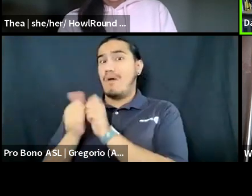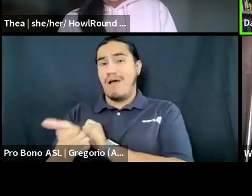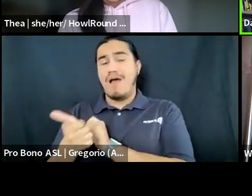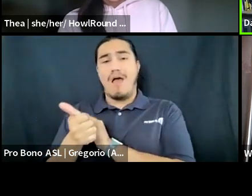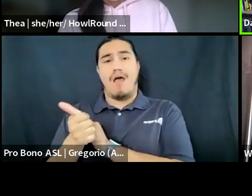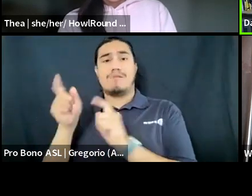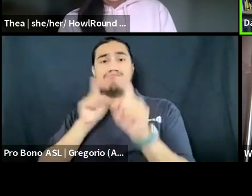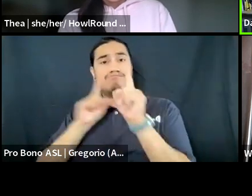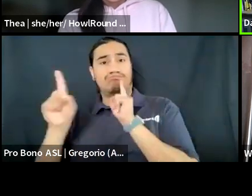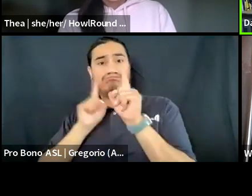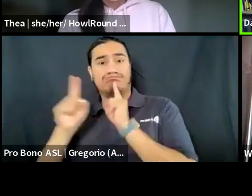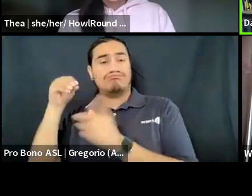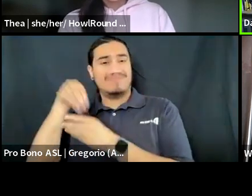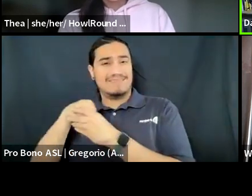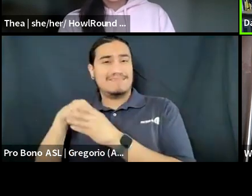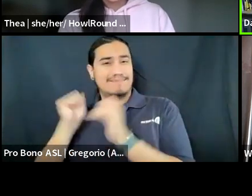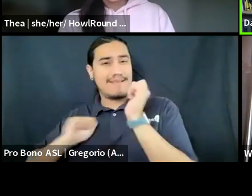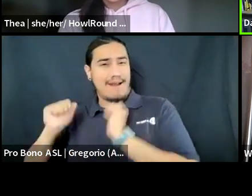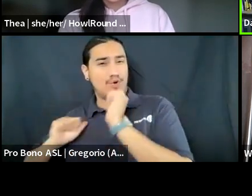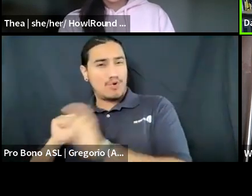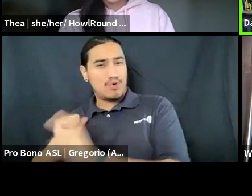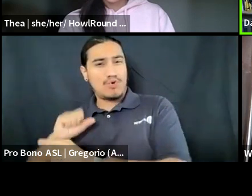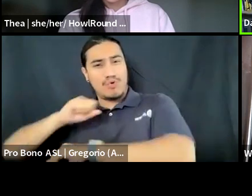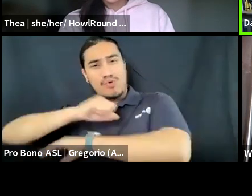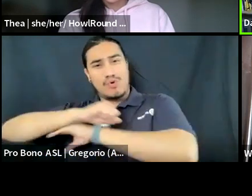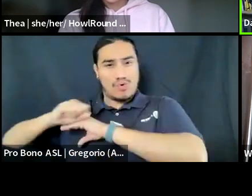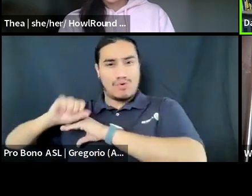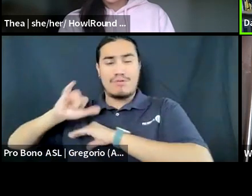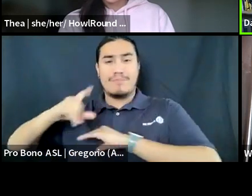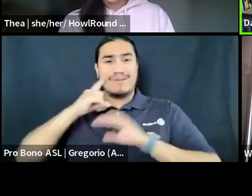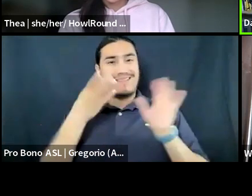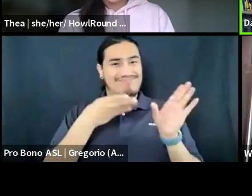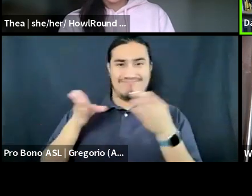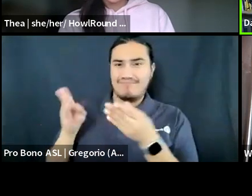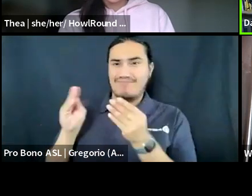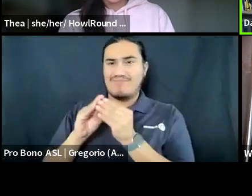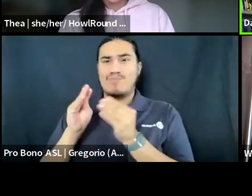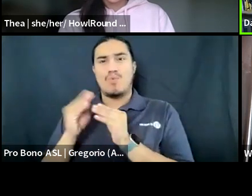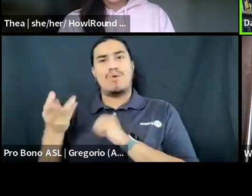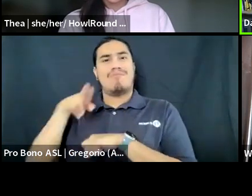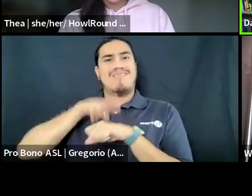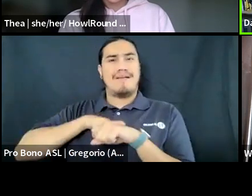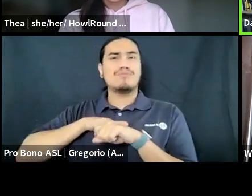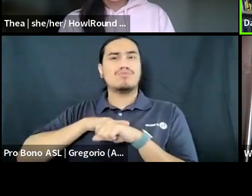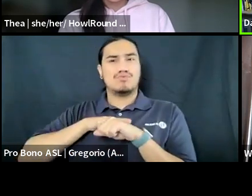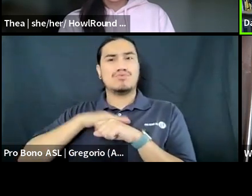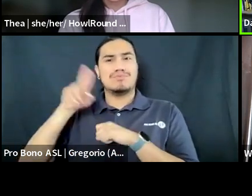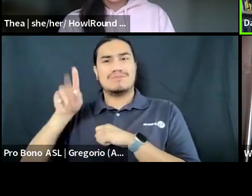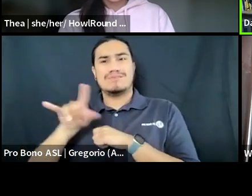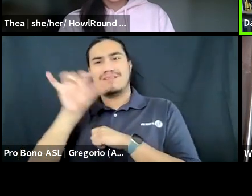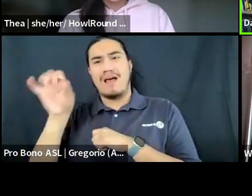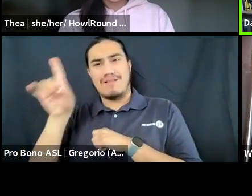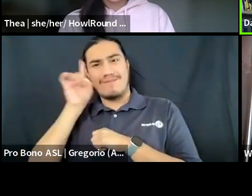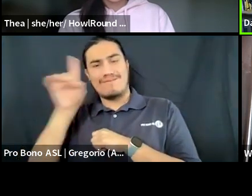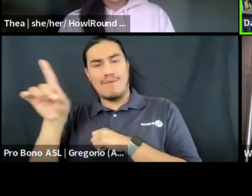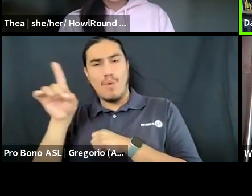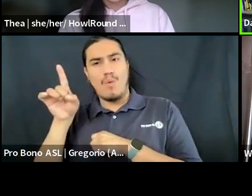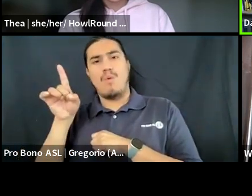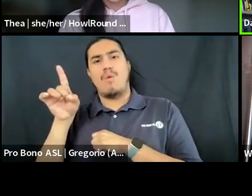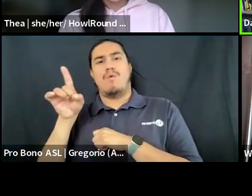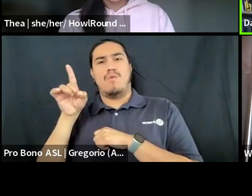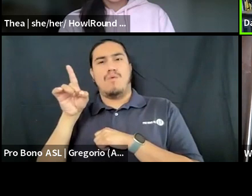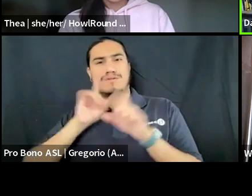that aesthetic turn towards the more naturalistic styles of dialogue in